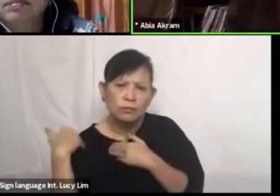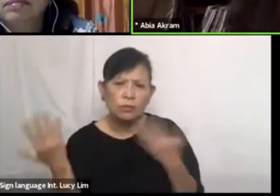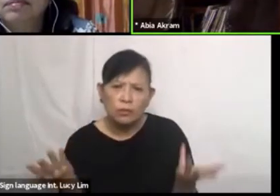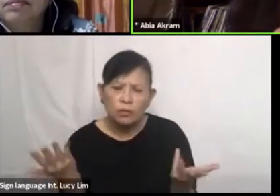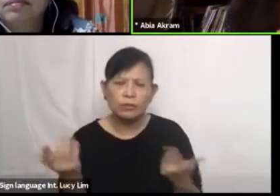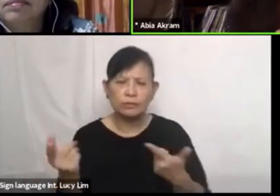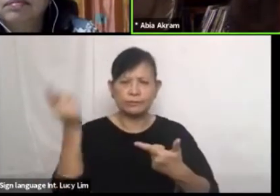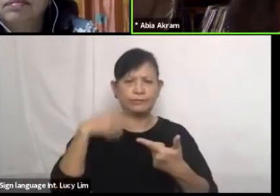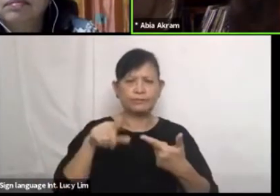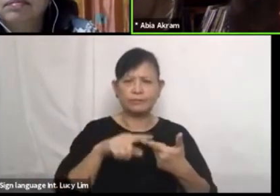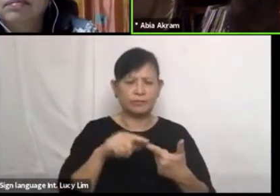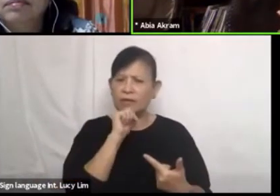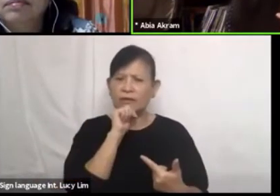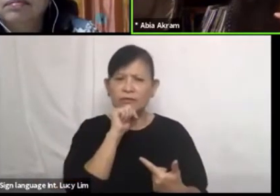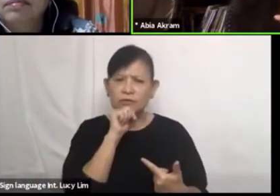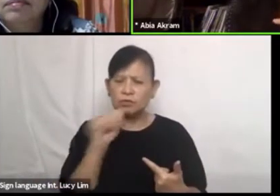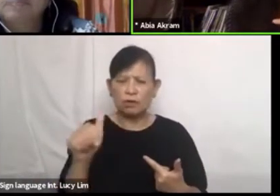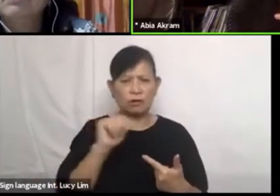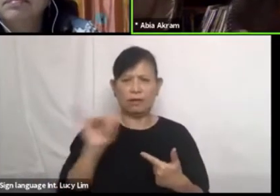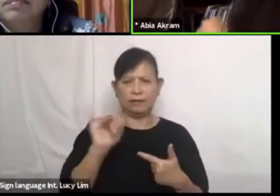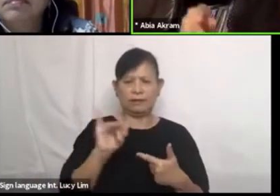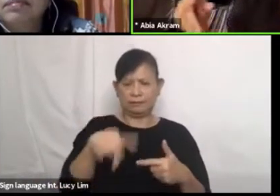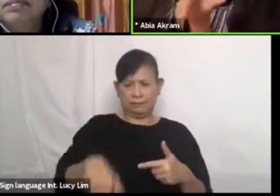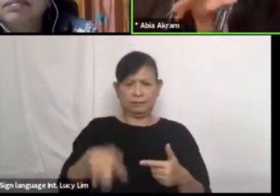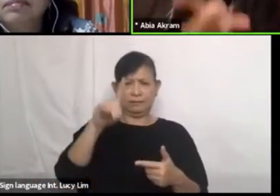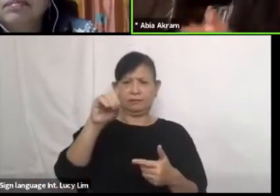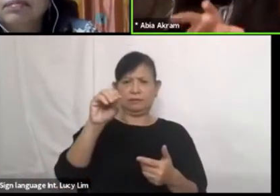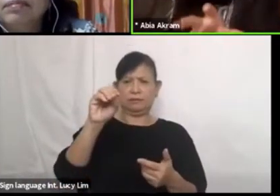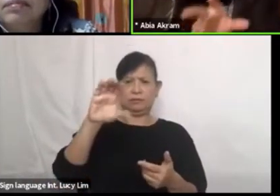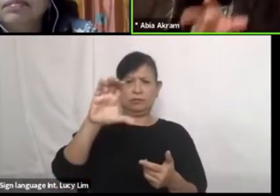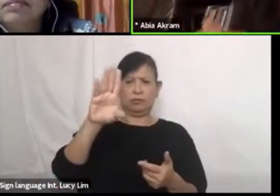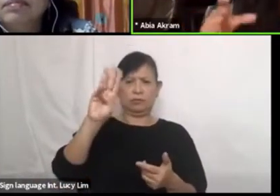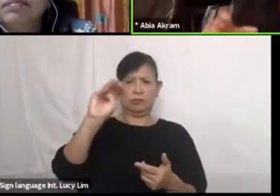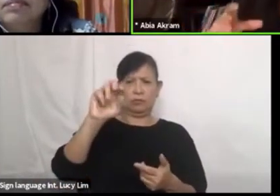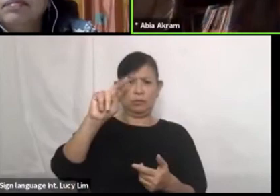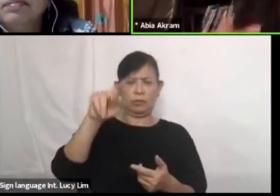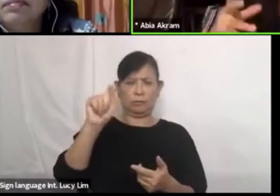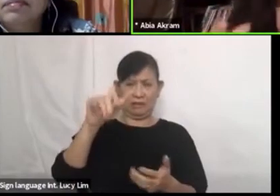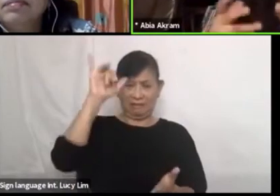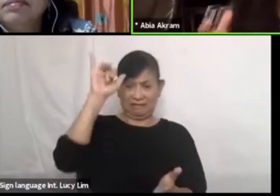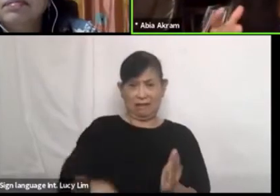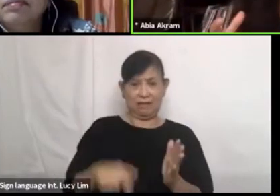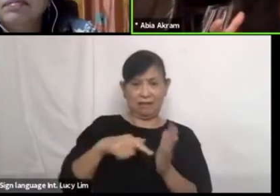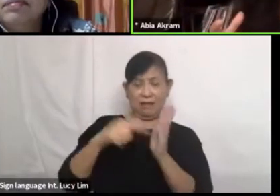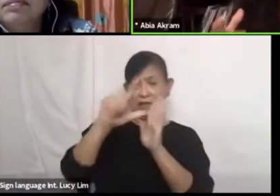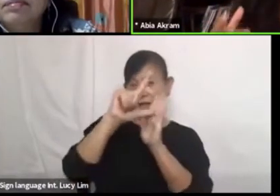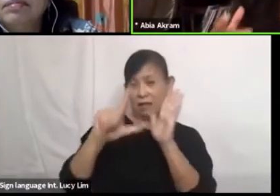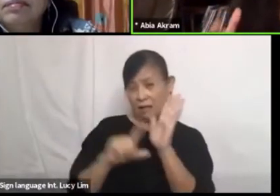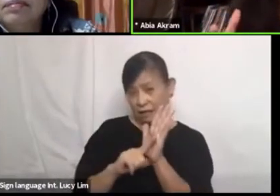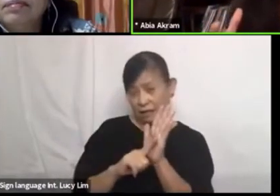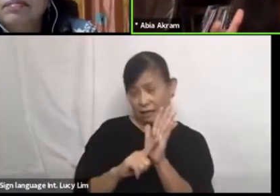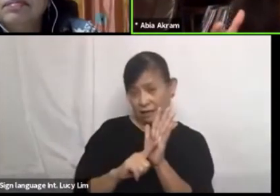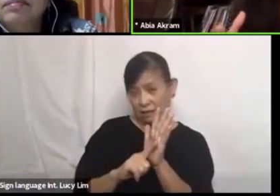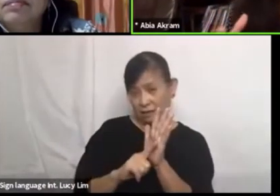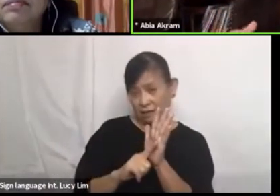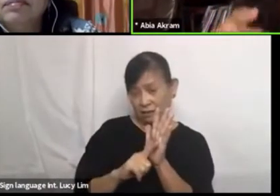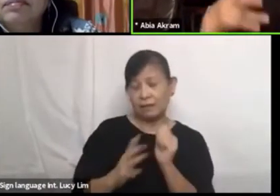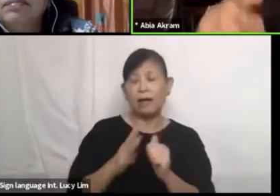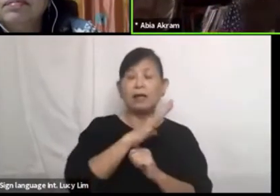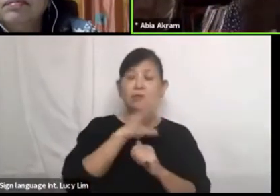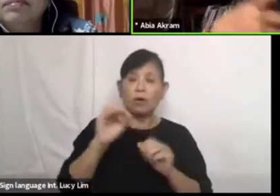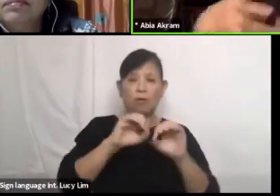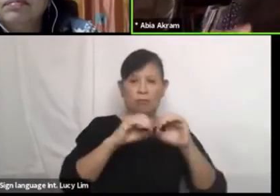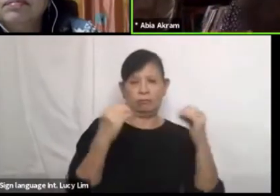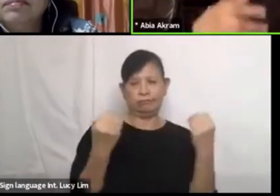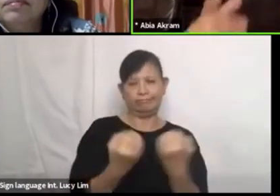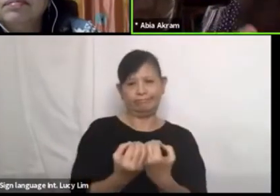this is not a legal binding document. So the organizations have to take the leading role where they